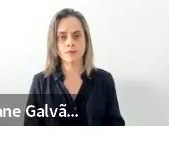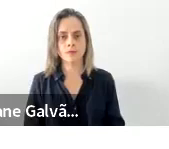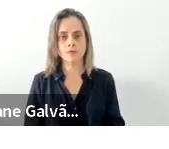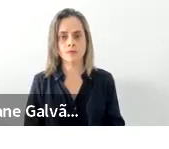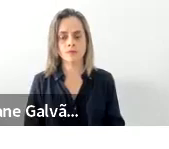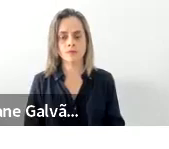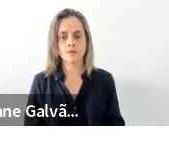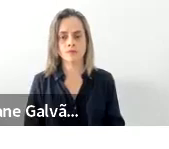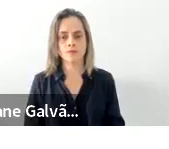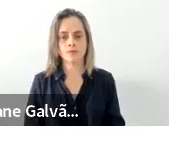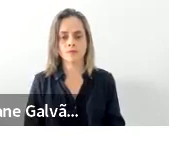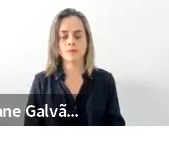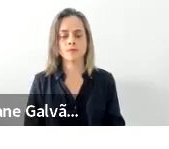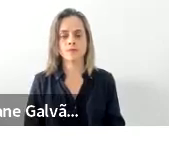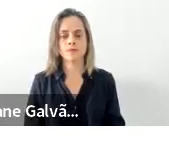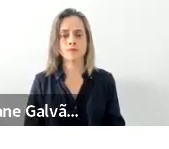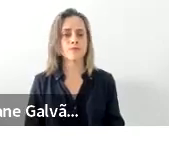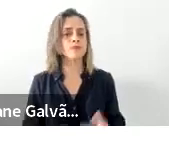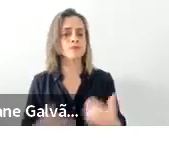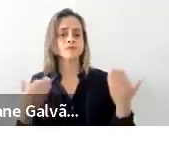in other words, this is not an easy one.